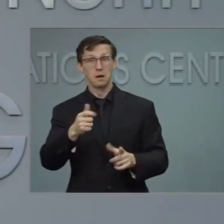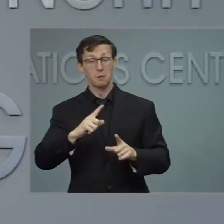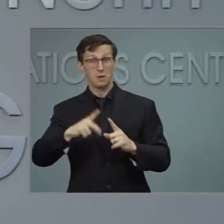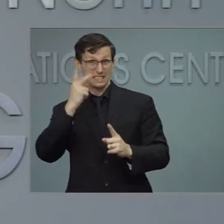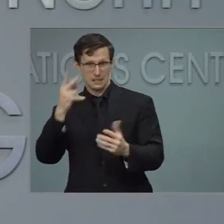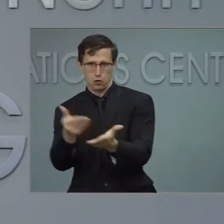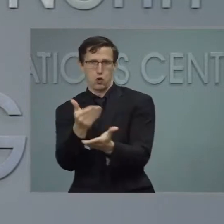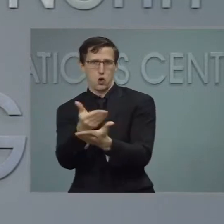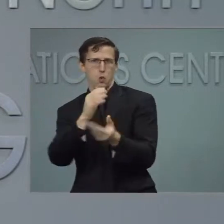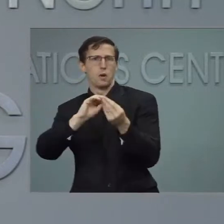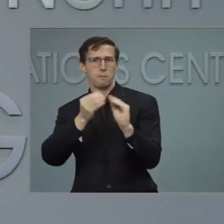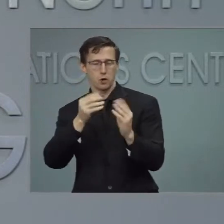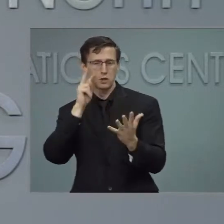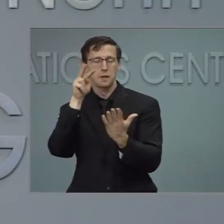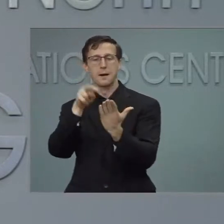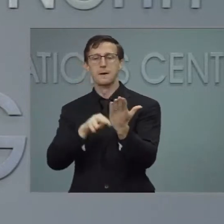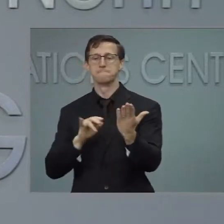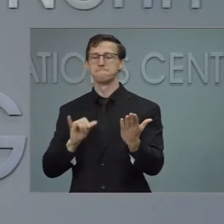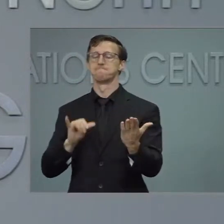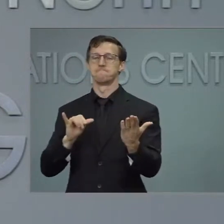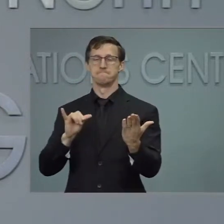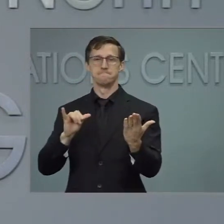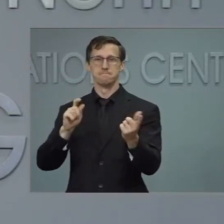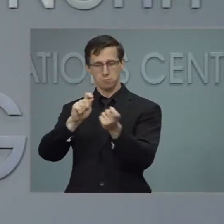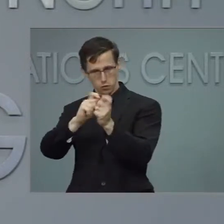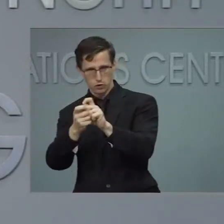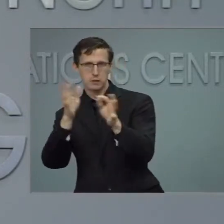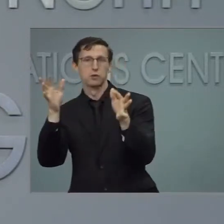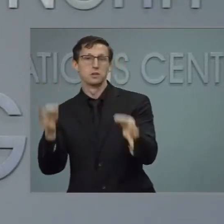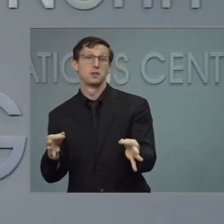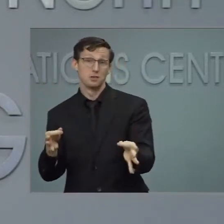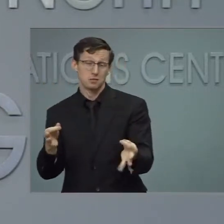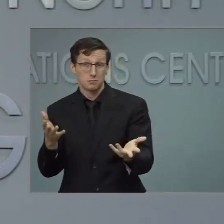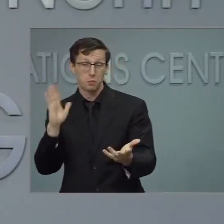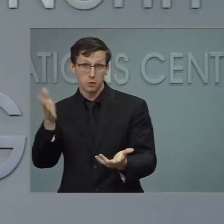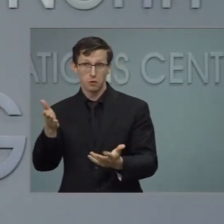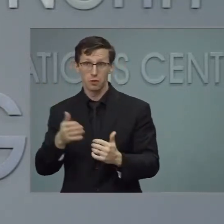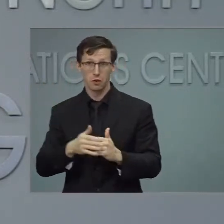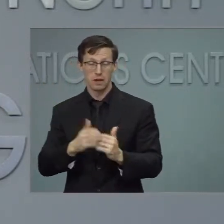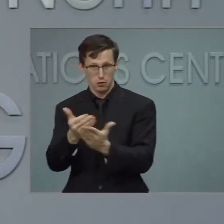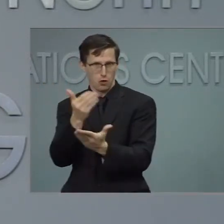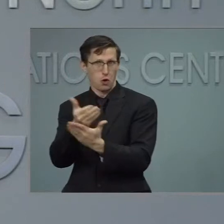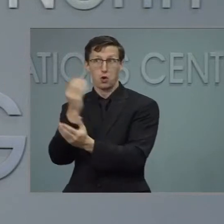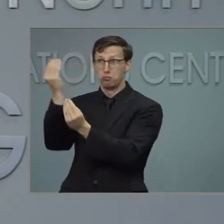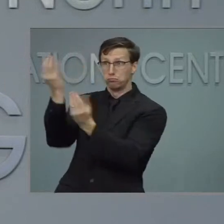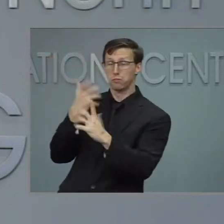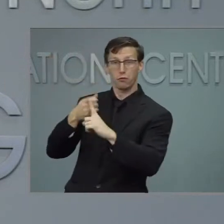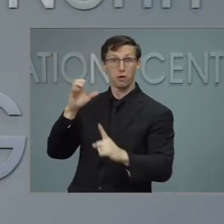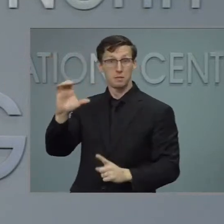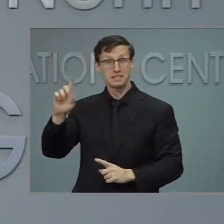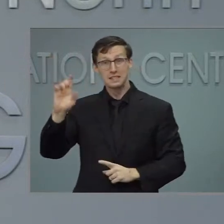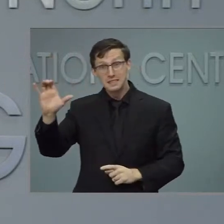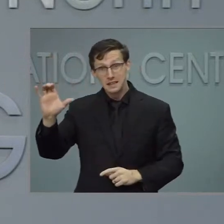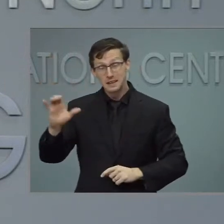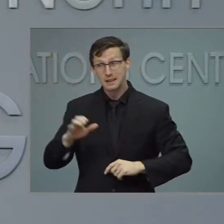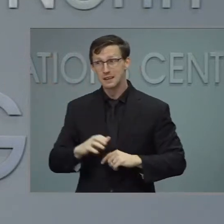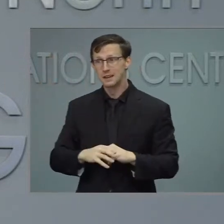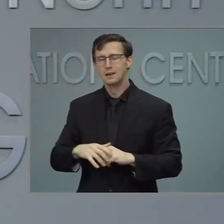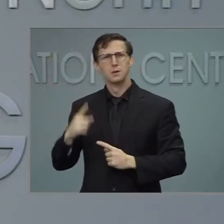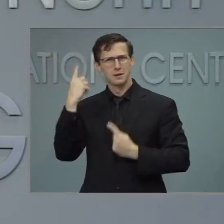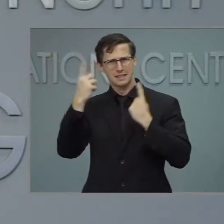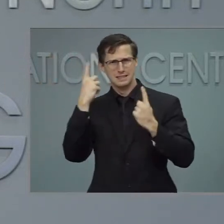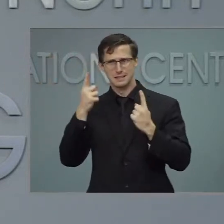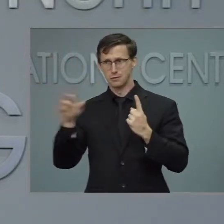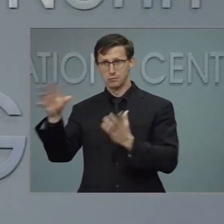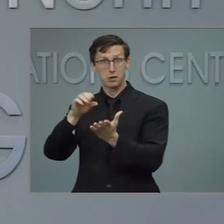will look at the new guidance with the CDC, and will reconsider. Because when you're thinking about the safety